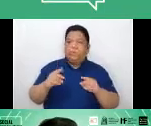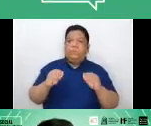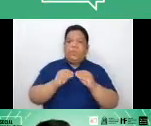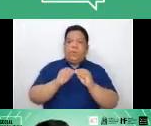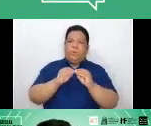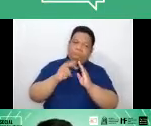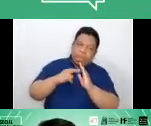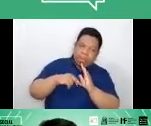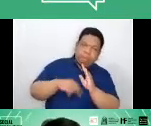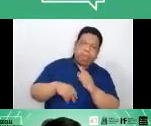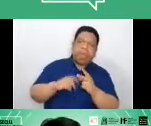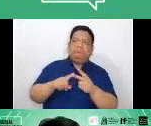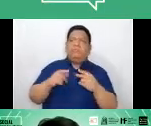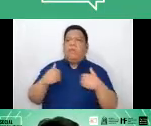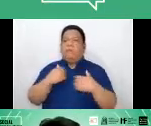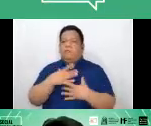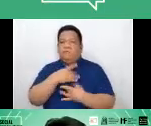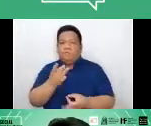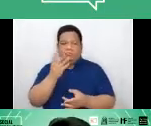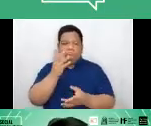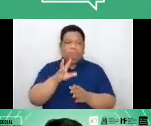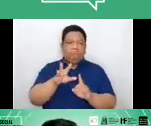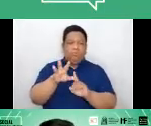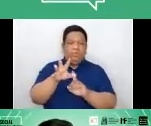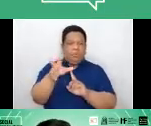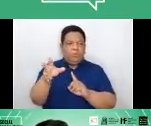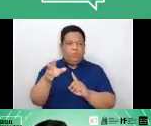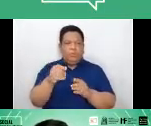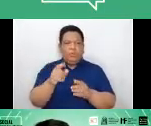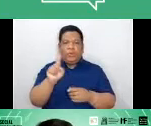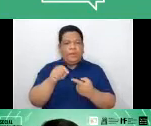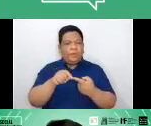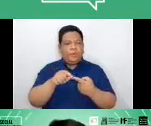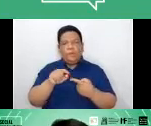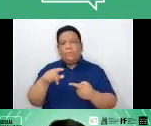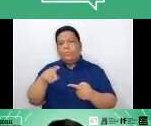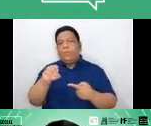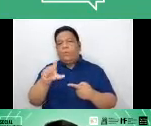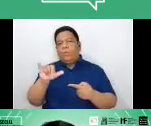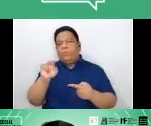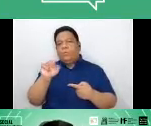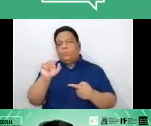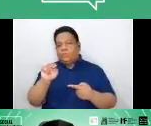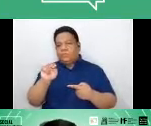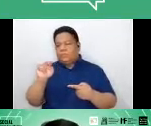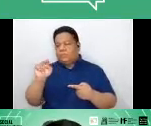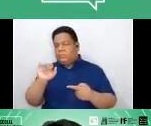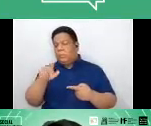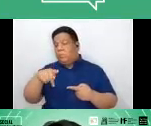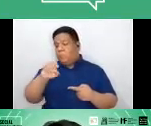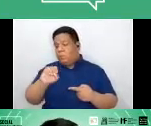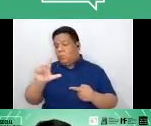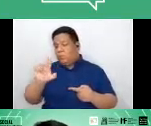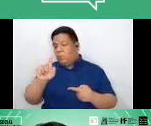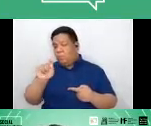when there became an actual interest in recording the pollution index, when they started recording the temperature around the world, that data,